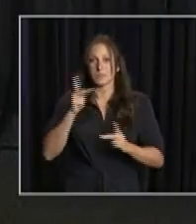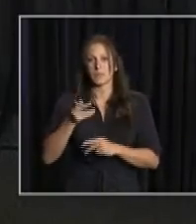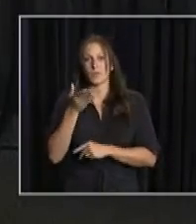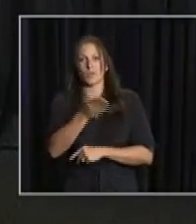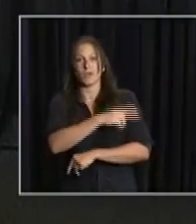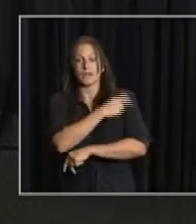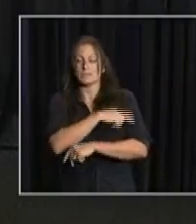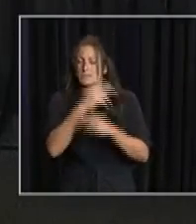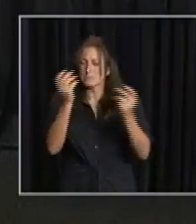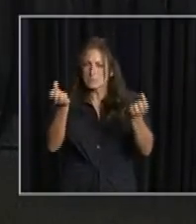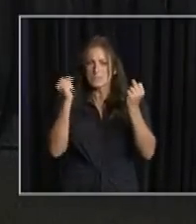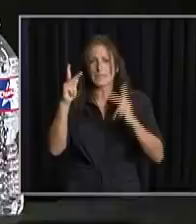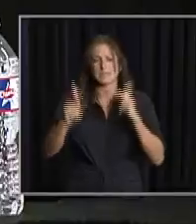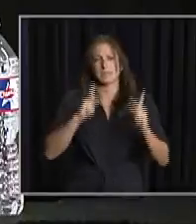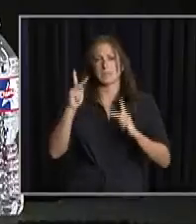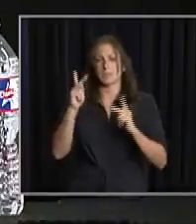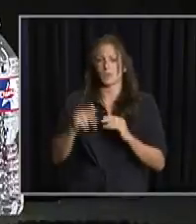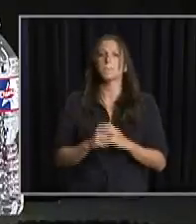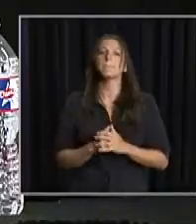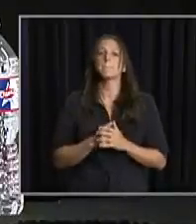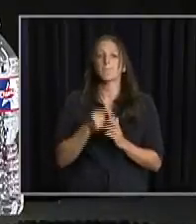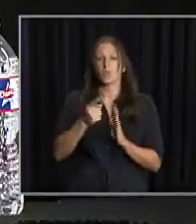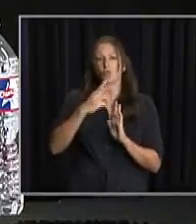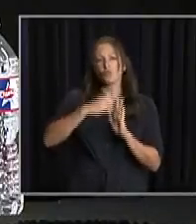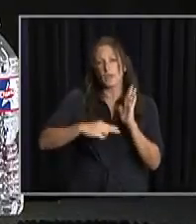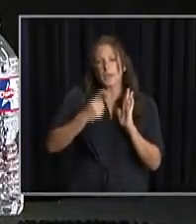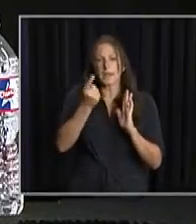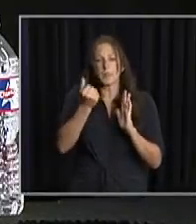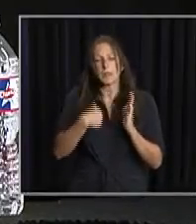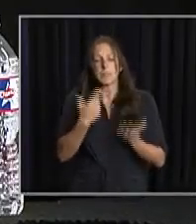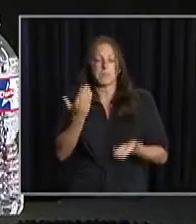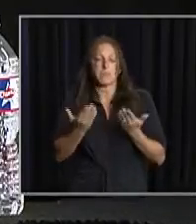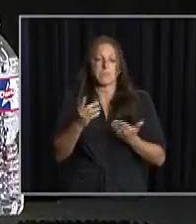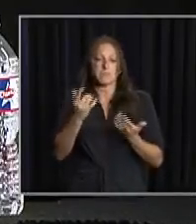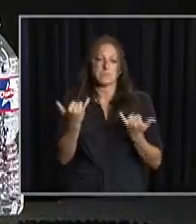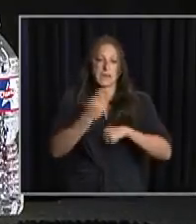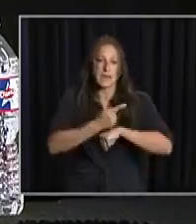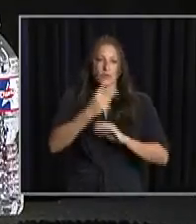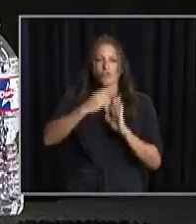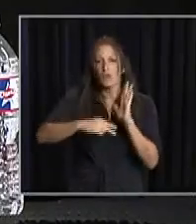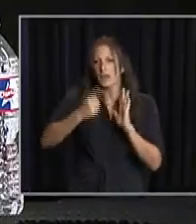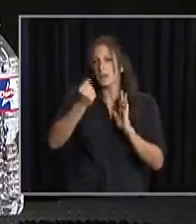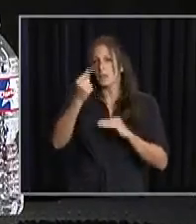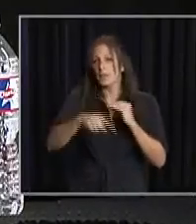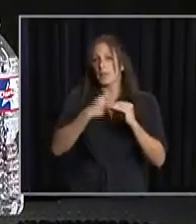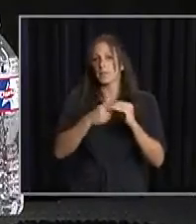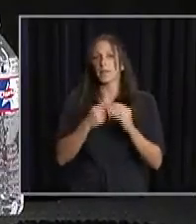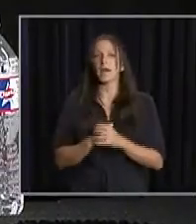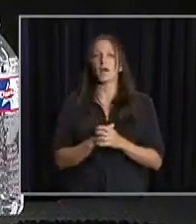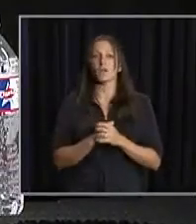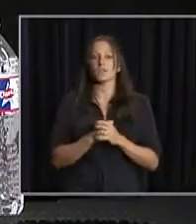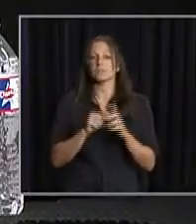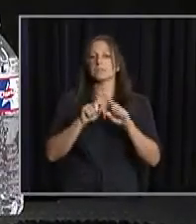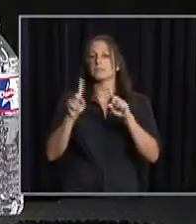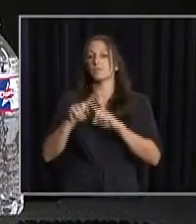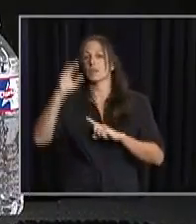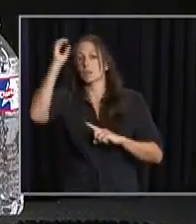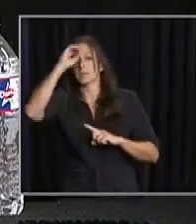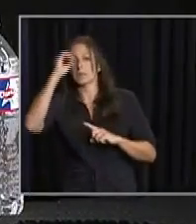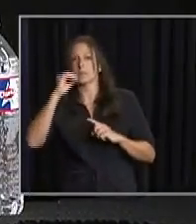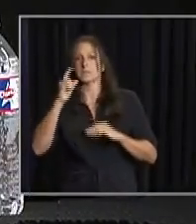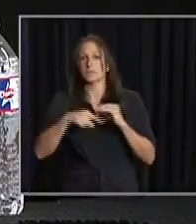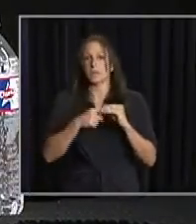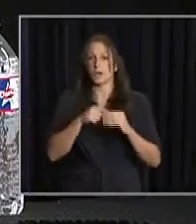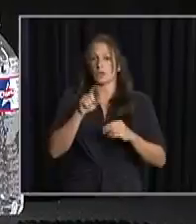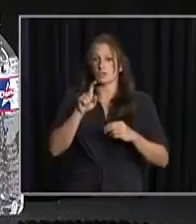many. You read a little bit about probably today about the difference of opinion on whether you need the